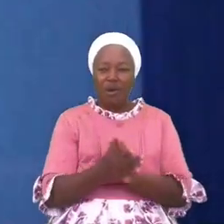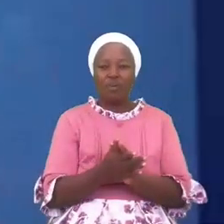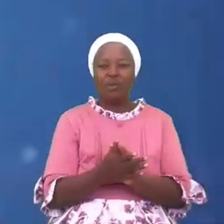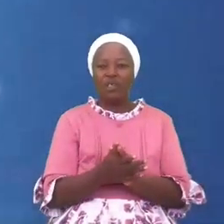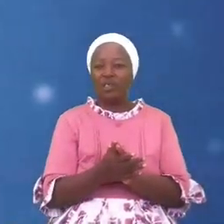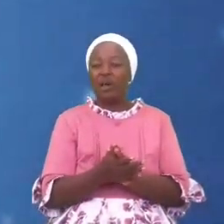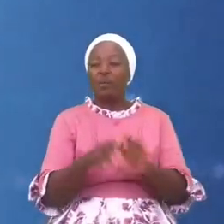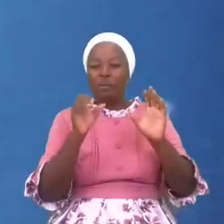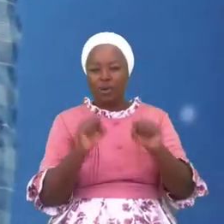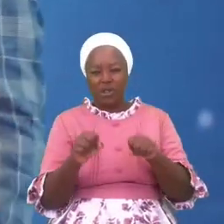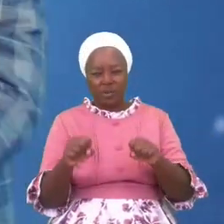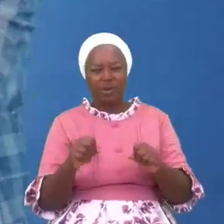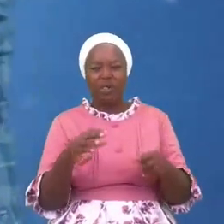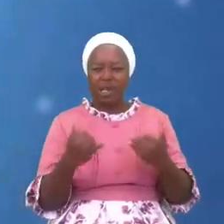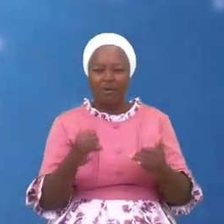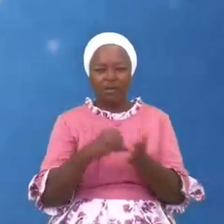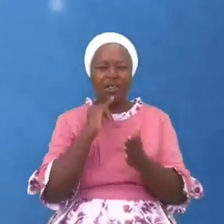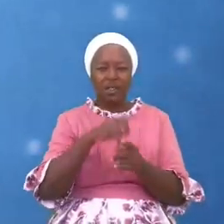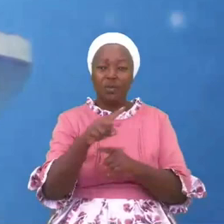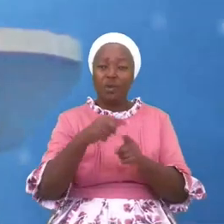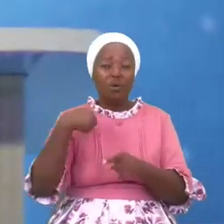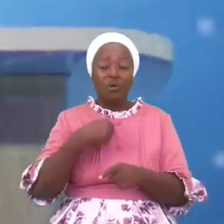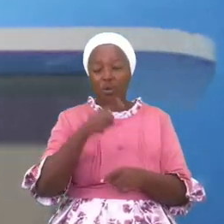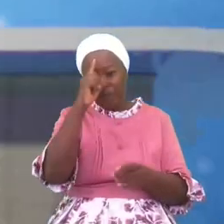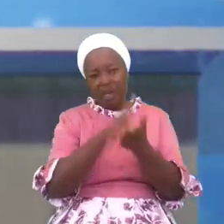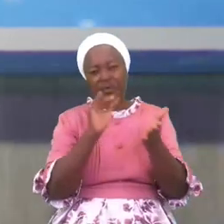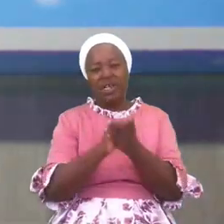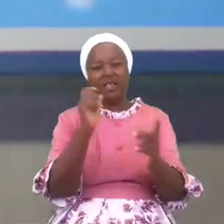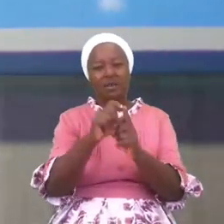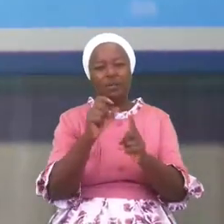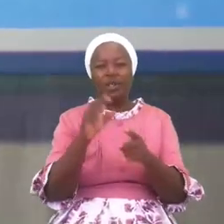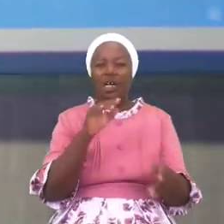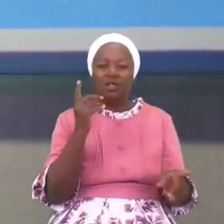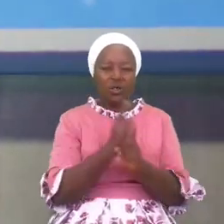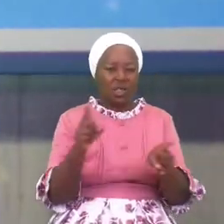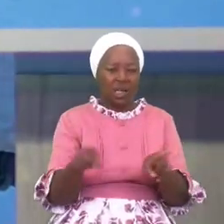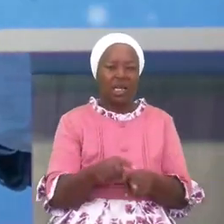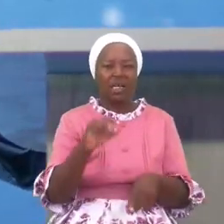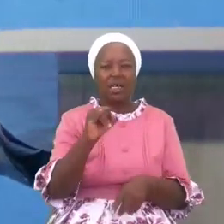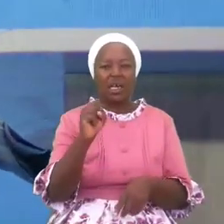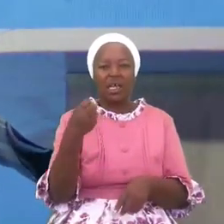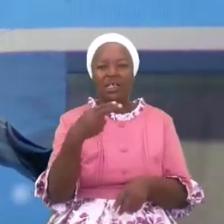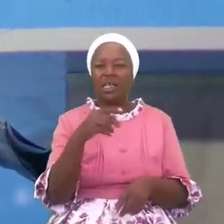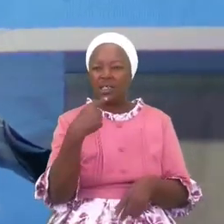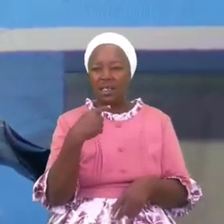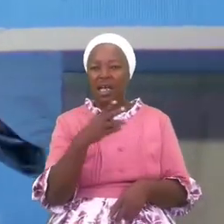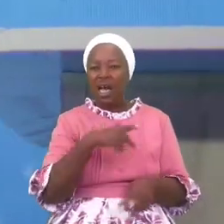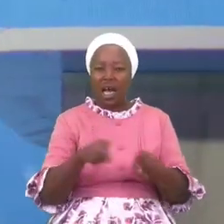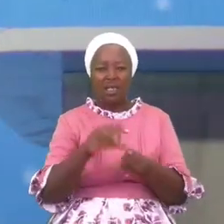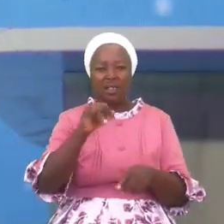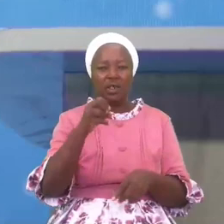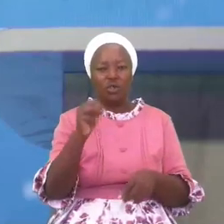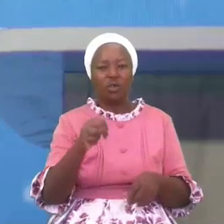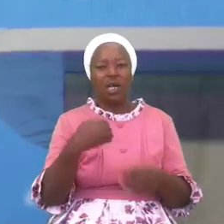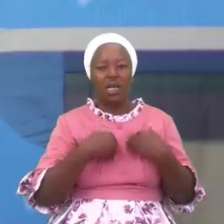as Isaiah said, as John said, and as Romans Paul the apostle now is